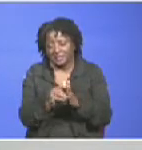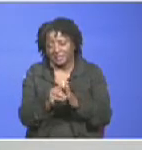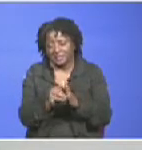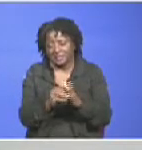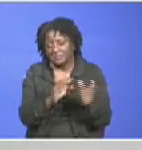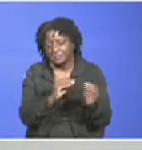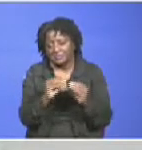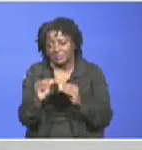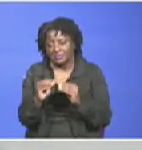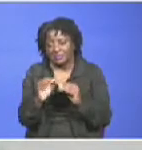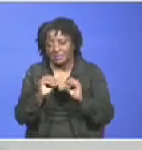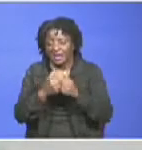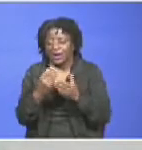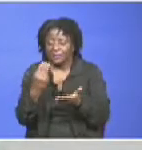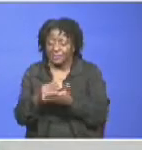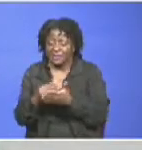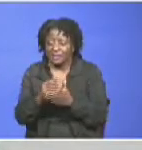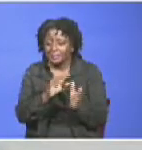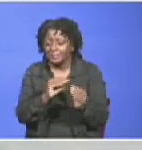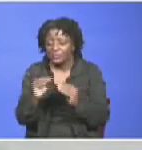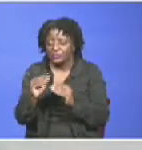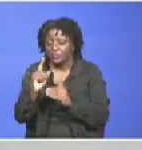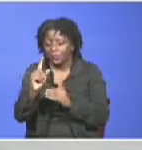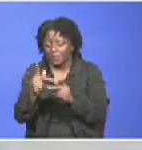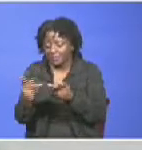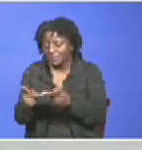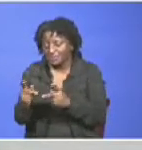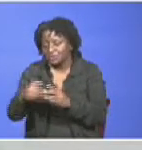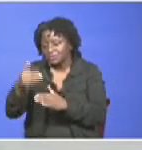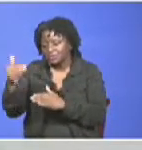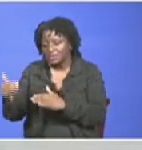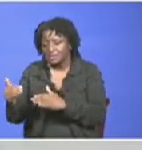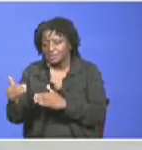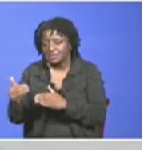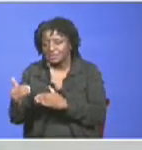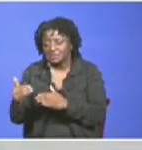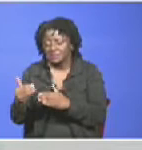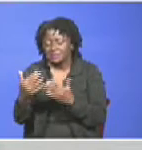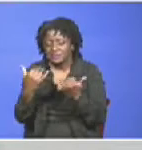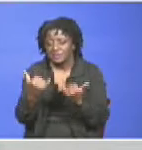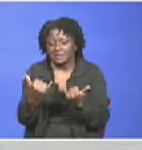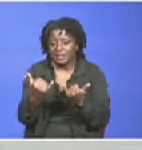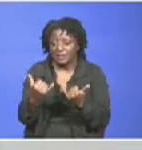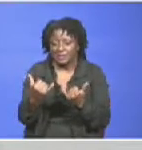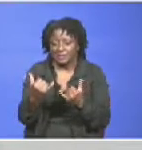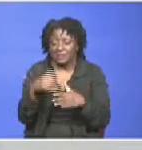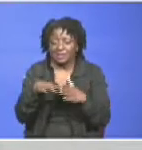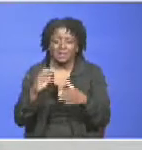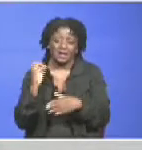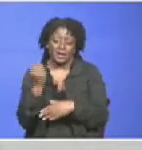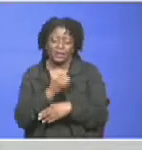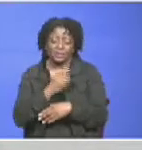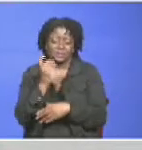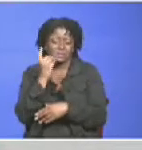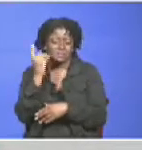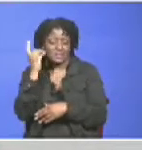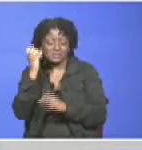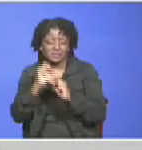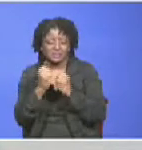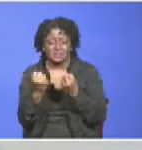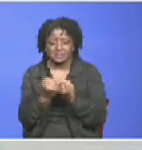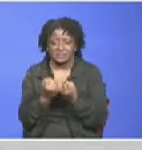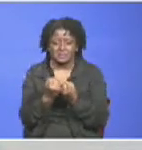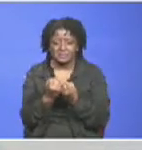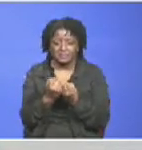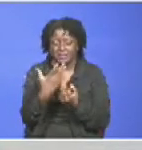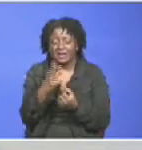So even in our domestic system today, there are transactions which may involve parts